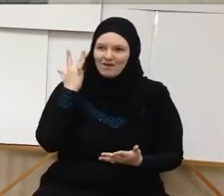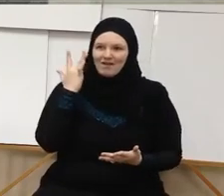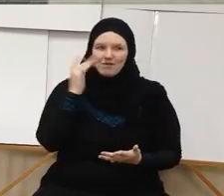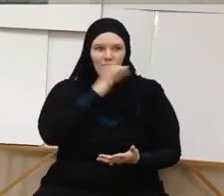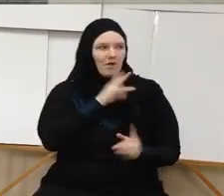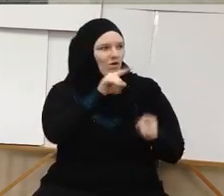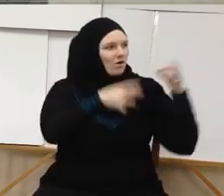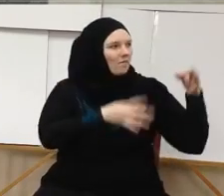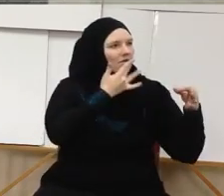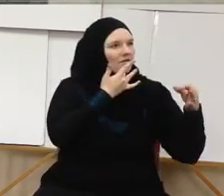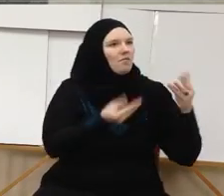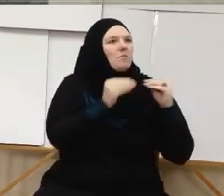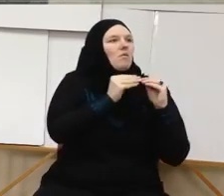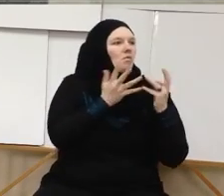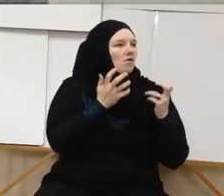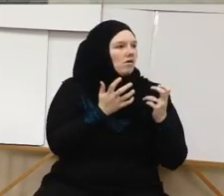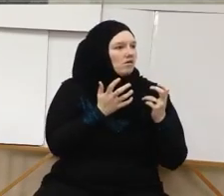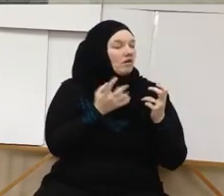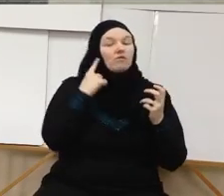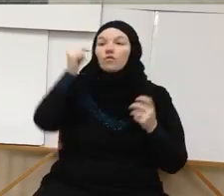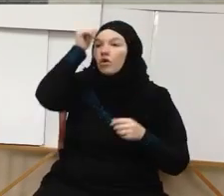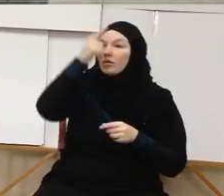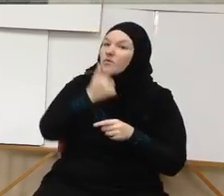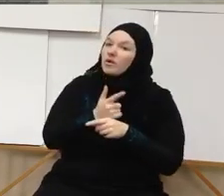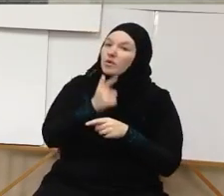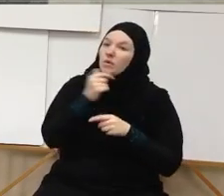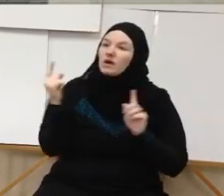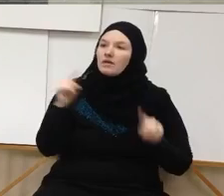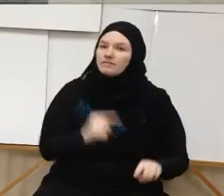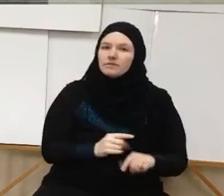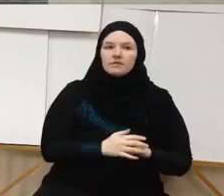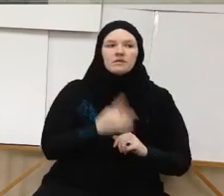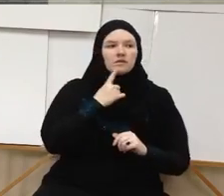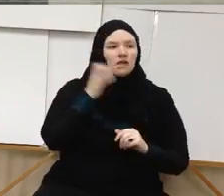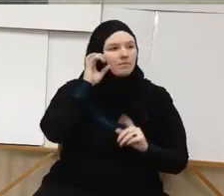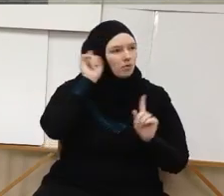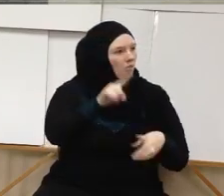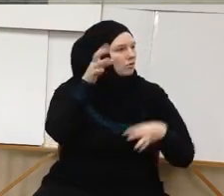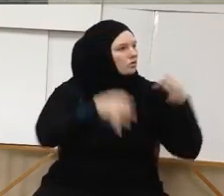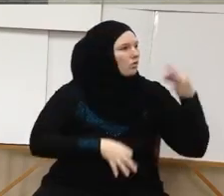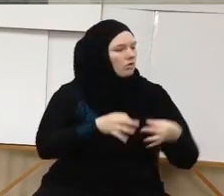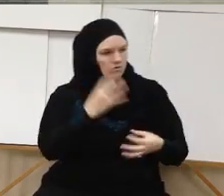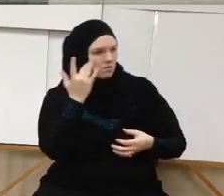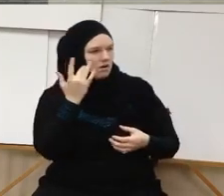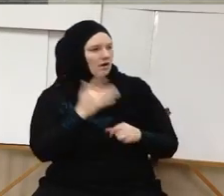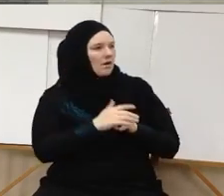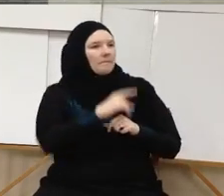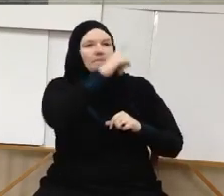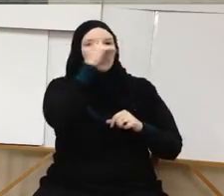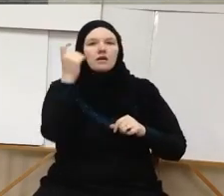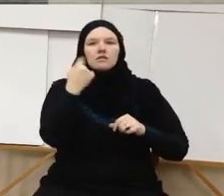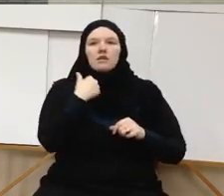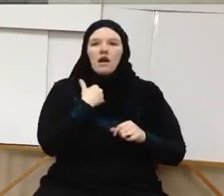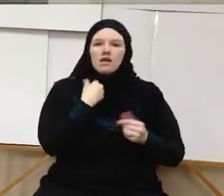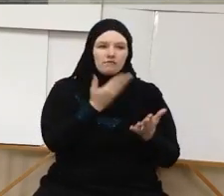What is this? Or a brother who comes and says, I am going to the court. Why? Because I